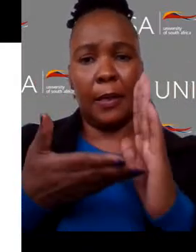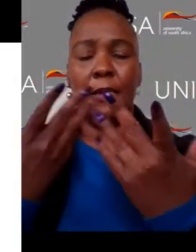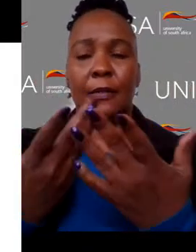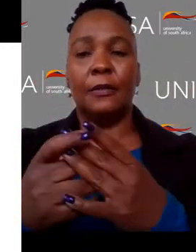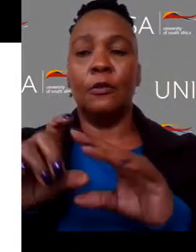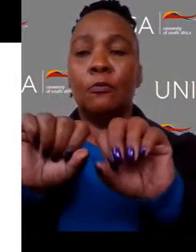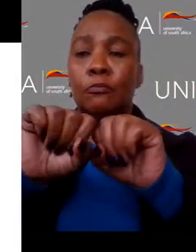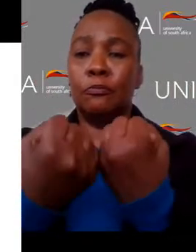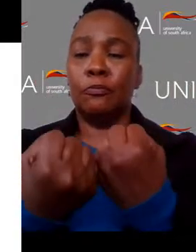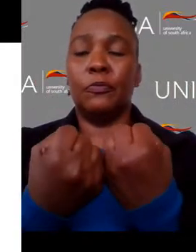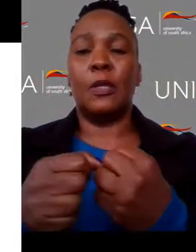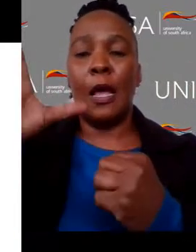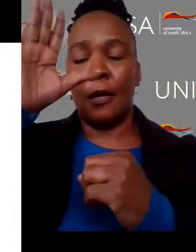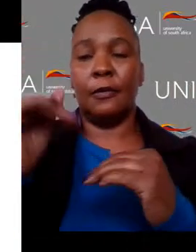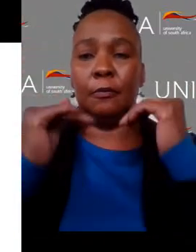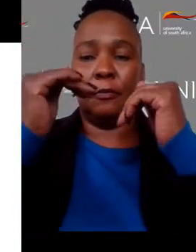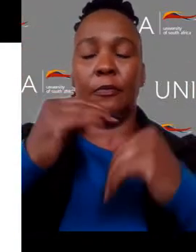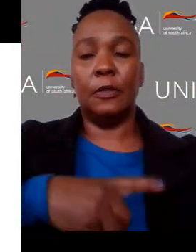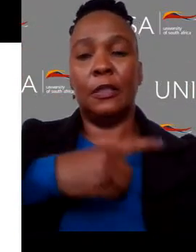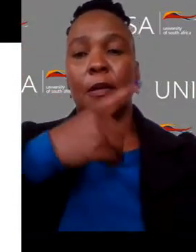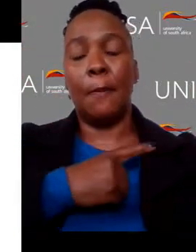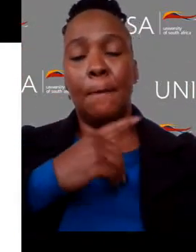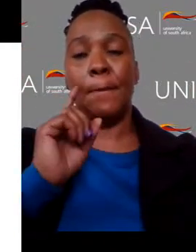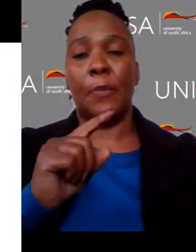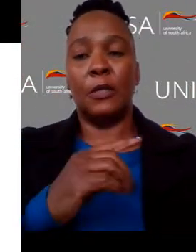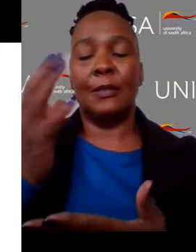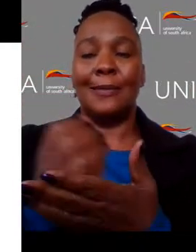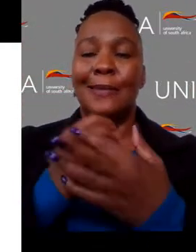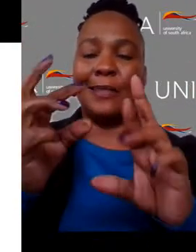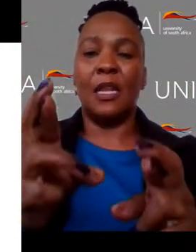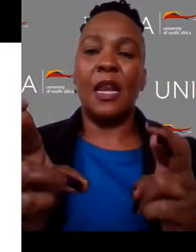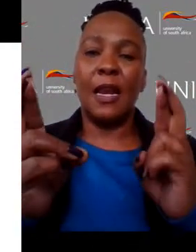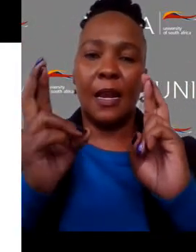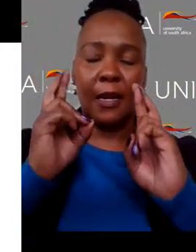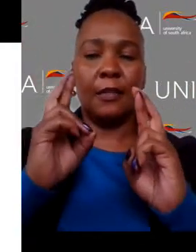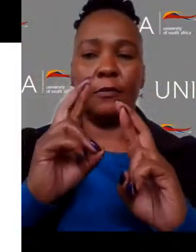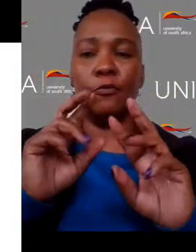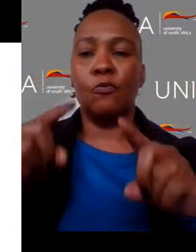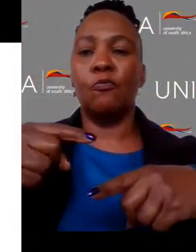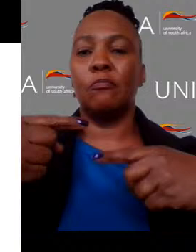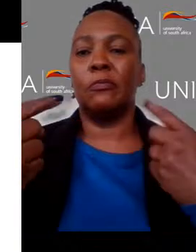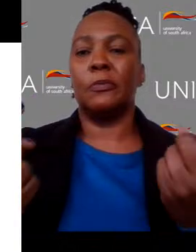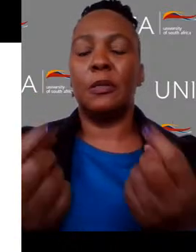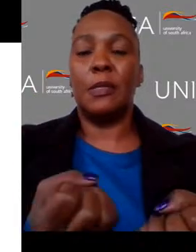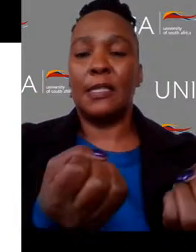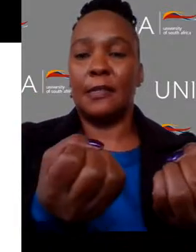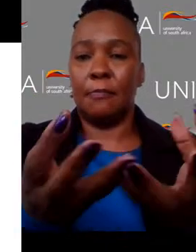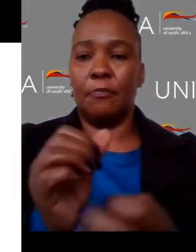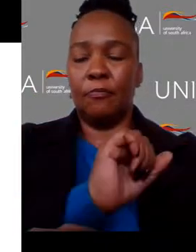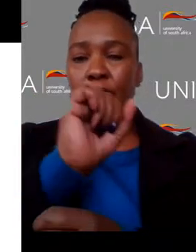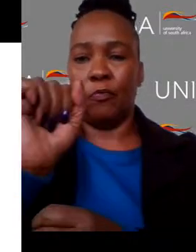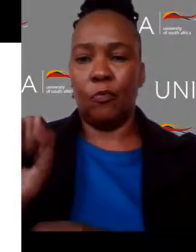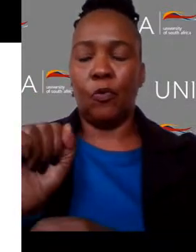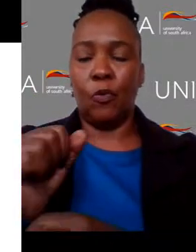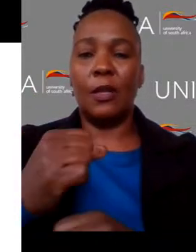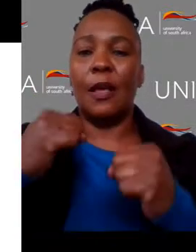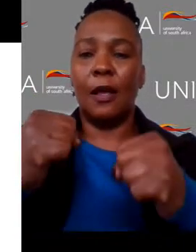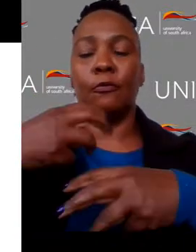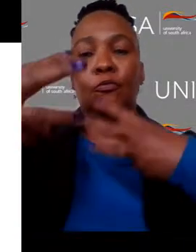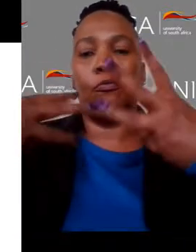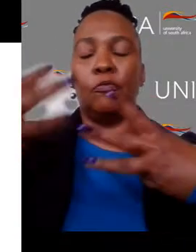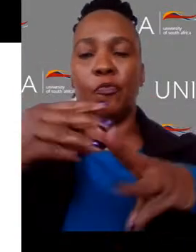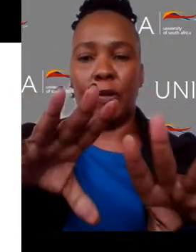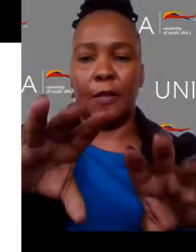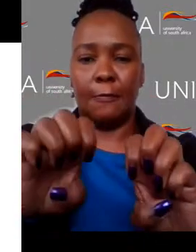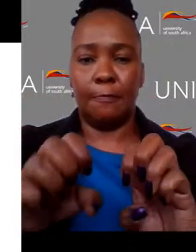academic integrity, but you take on the risk that you won't even be able to submit all the hard work of your exam.